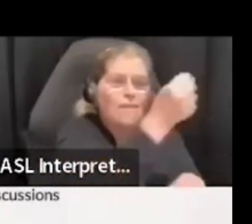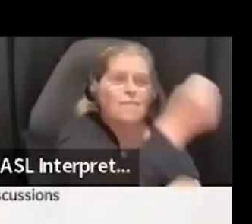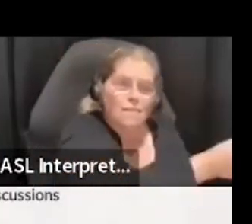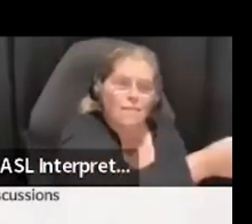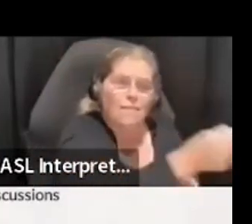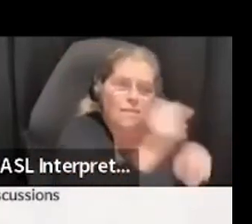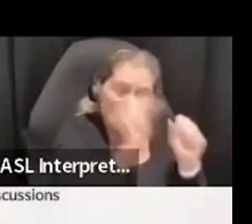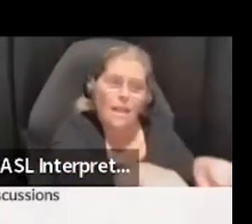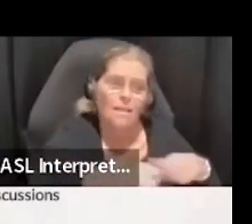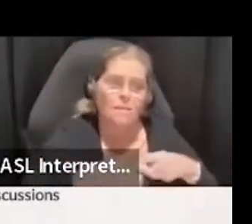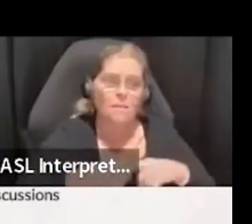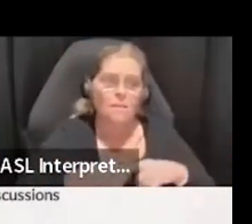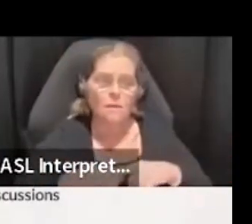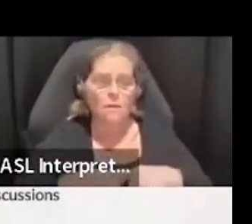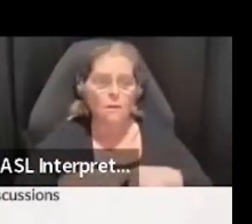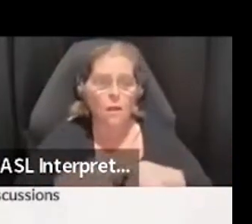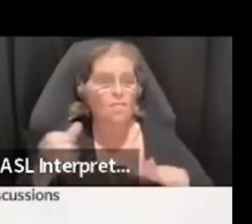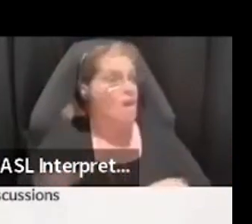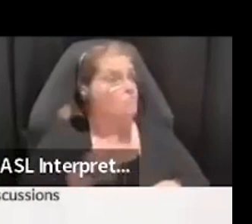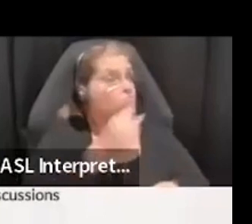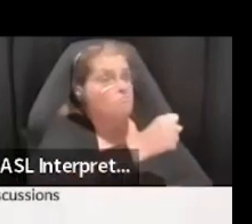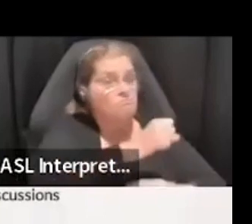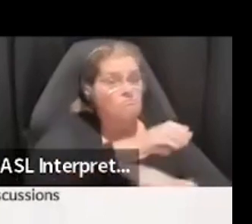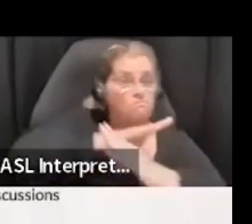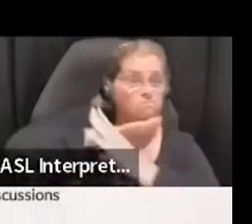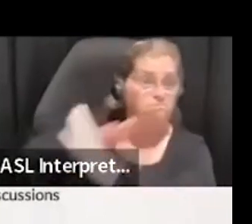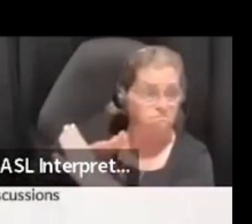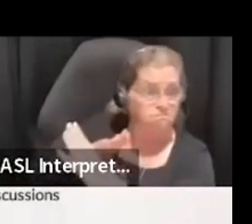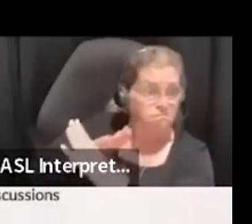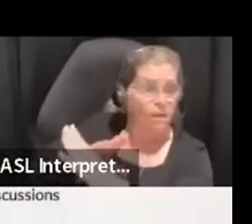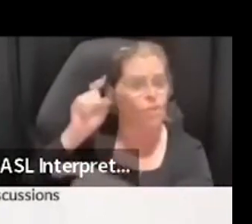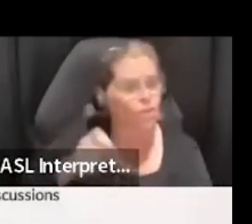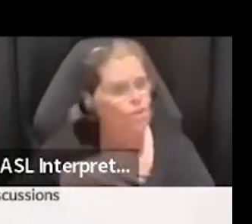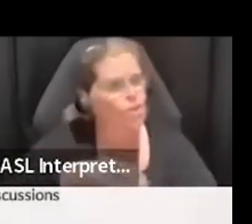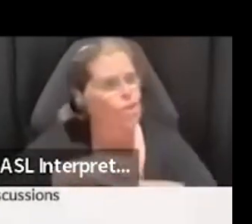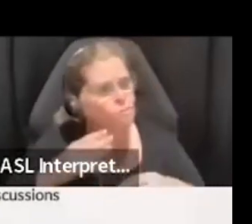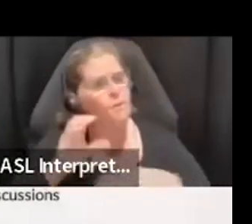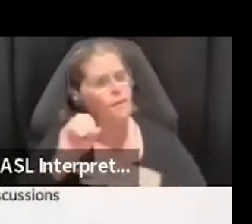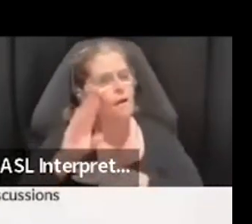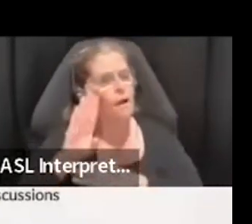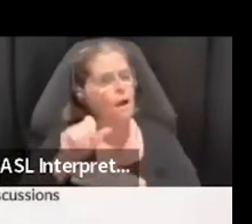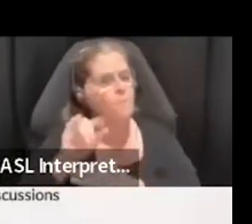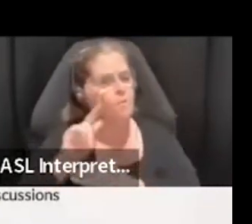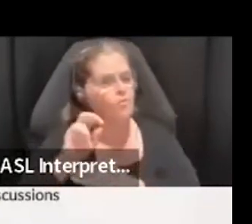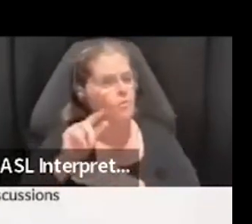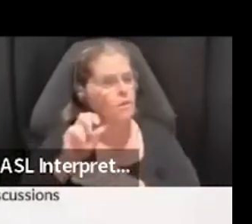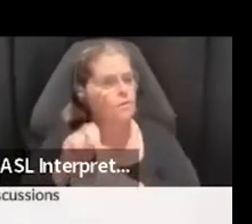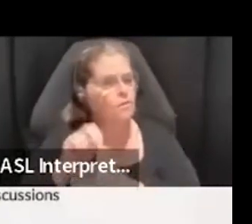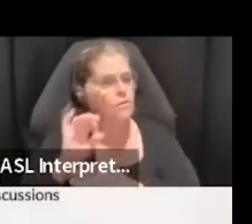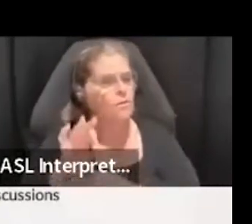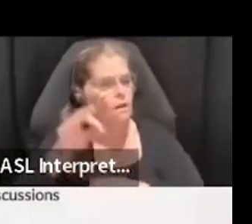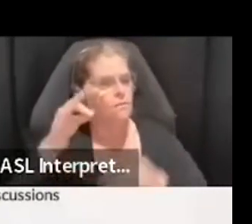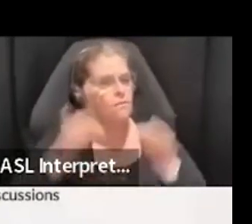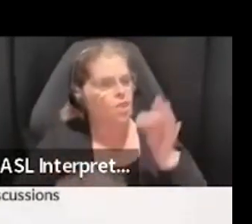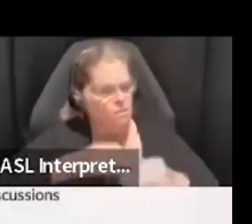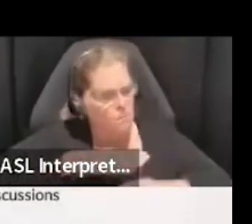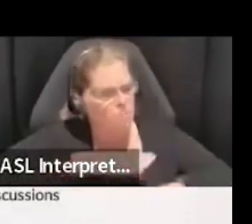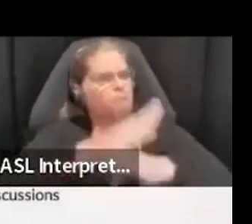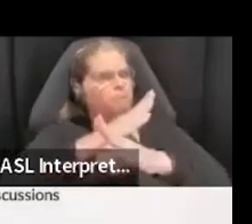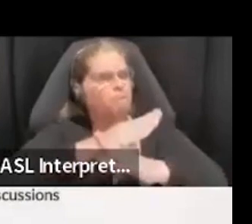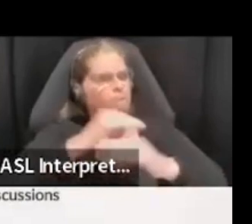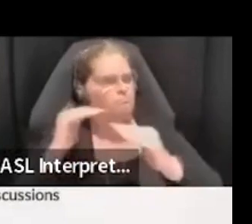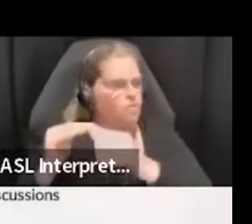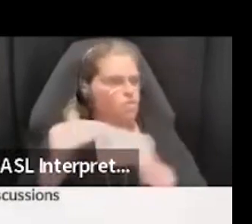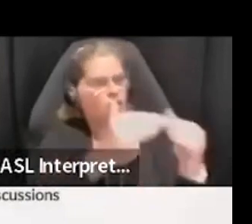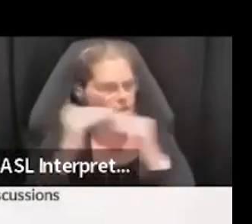thrive. Obstructing that should be considered obstruction of justice, and those responsible must be held accountable. This will